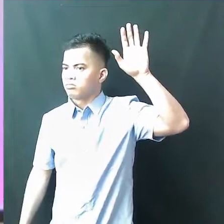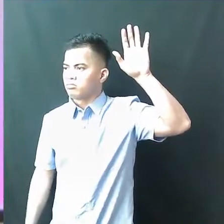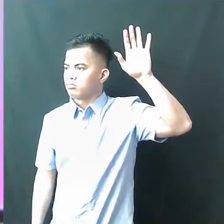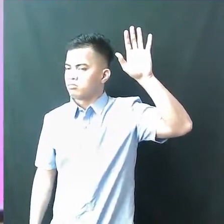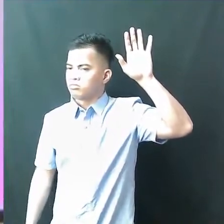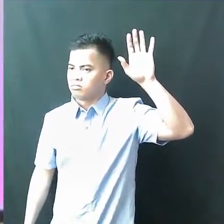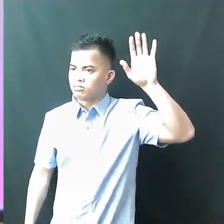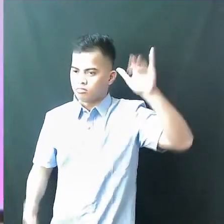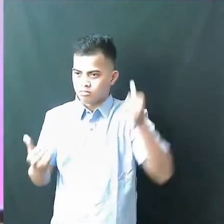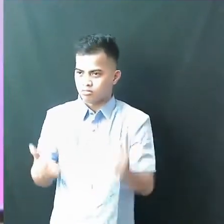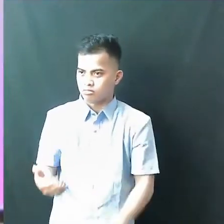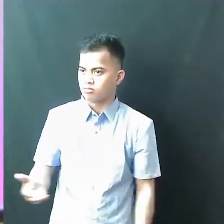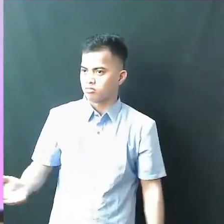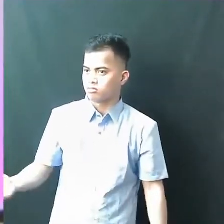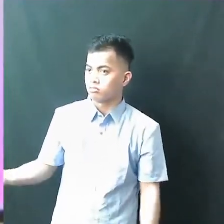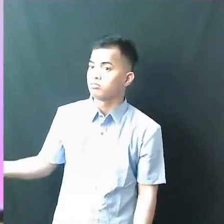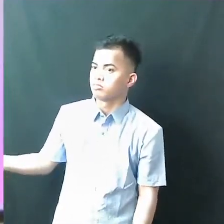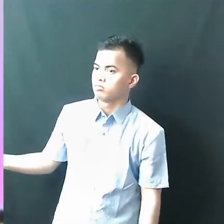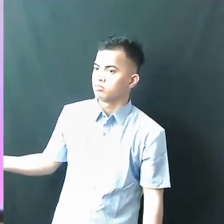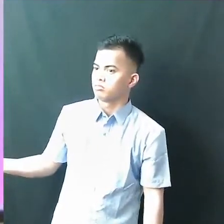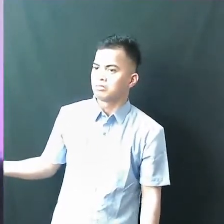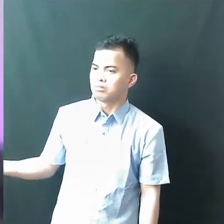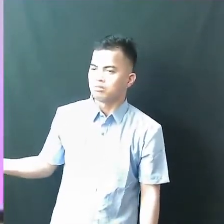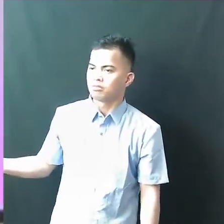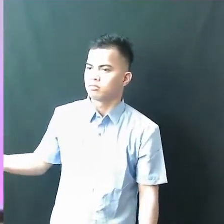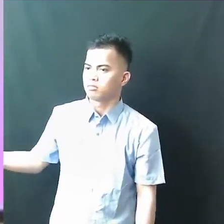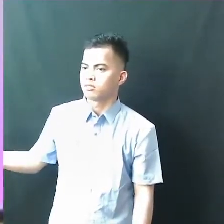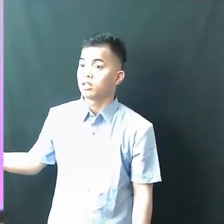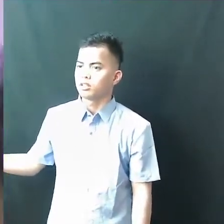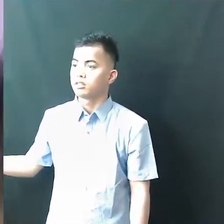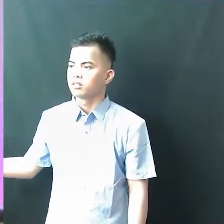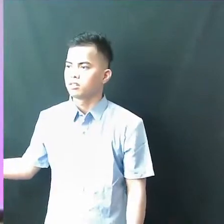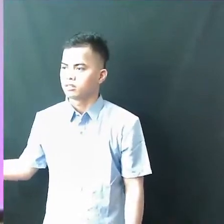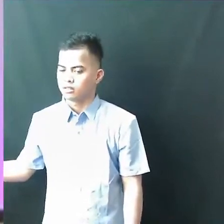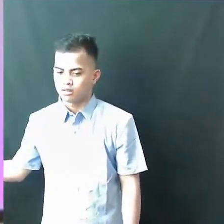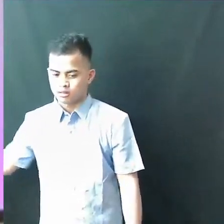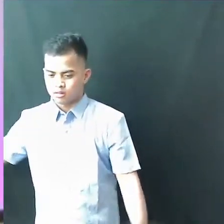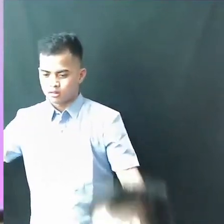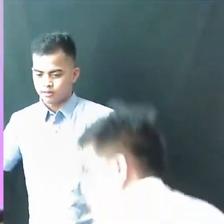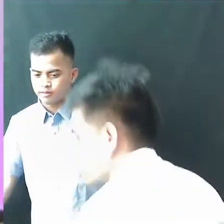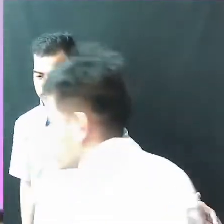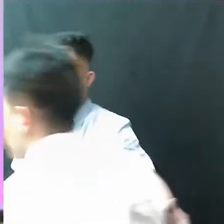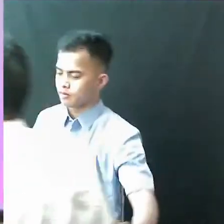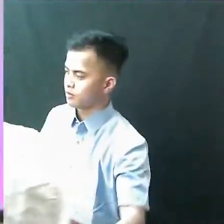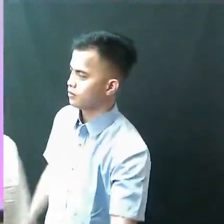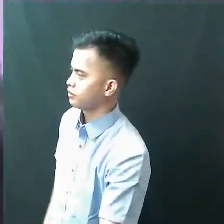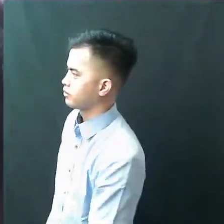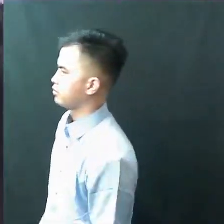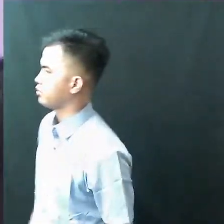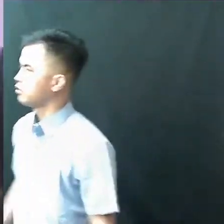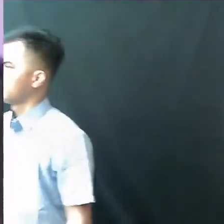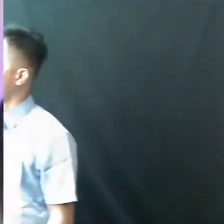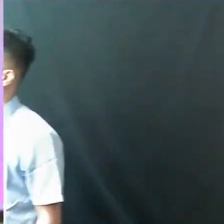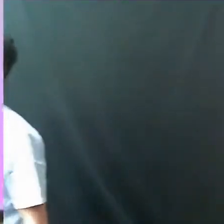Find a place at the altar. Come talk to the Lord. It's Christmas time. Find a place to come to the altar. Just come worship the Lord. The piano's playing.